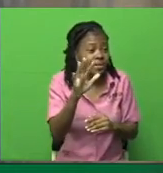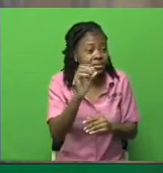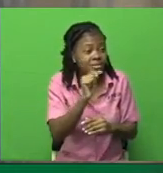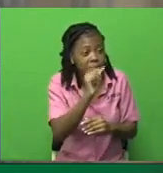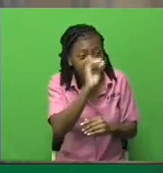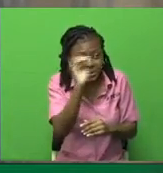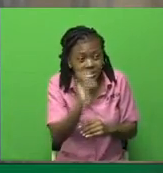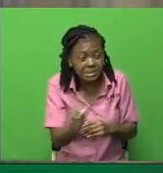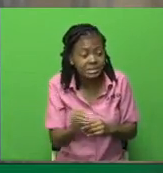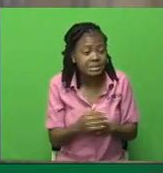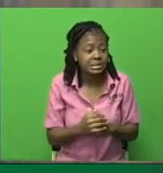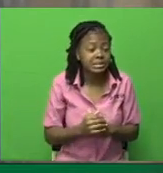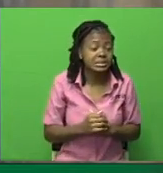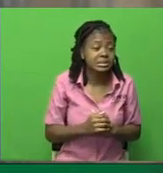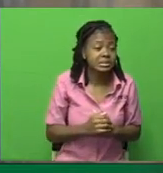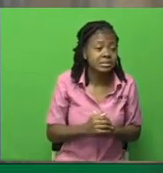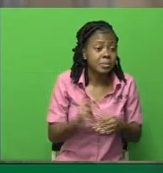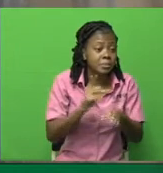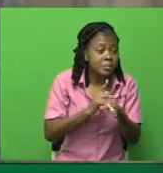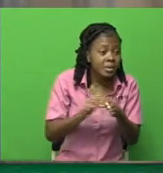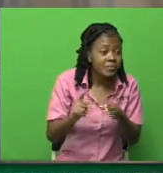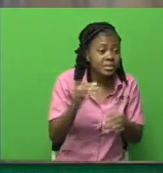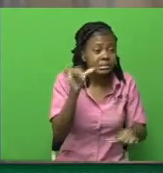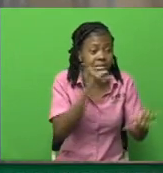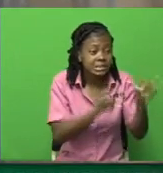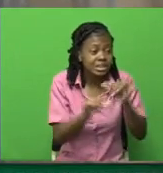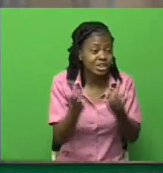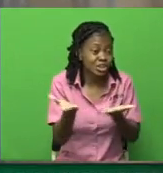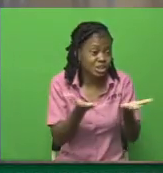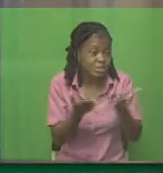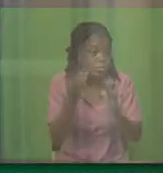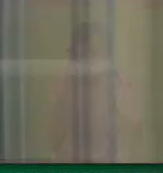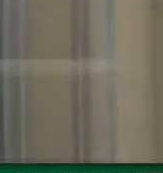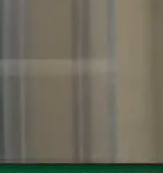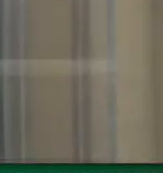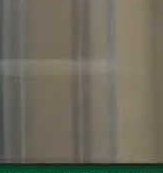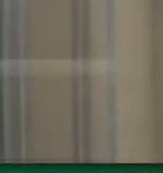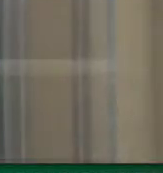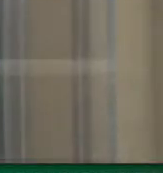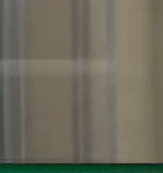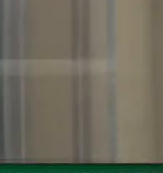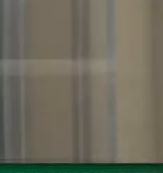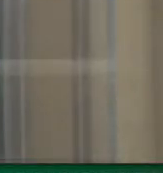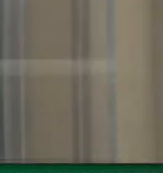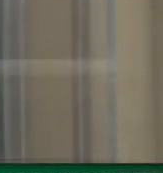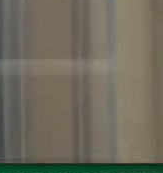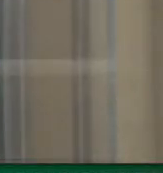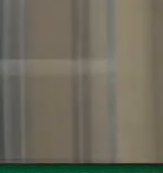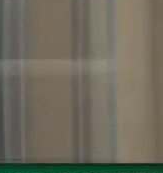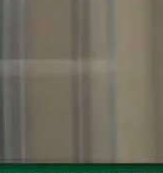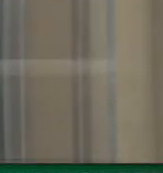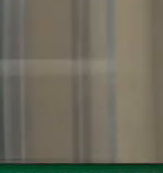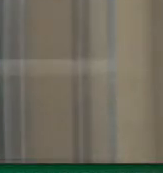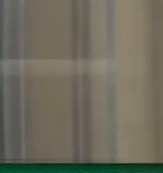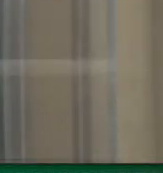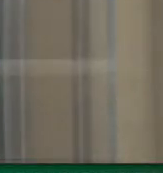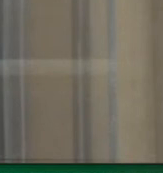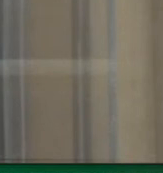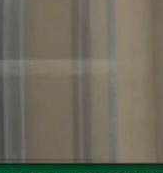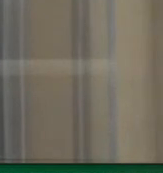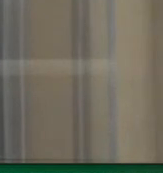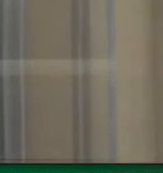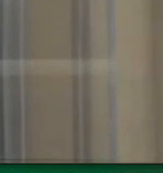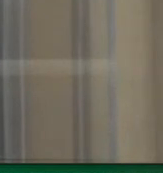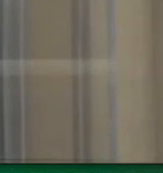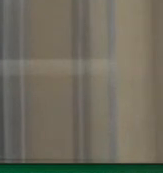proficient professional and scientific Services minus 2.1 percent the data first